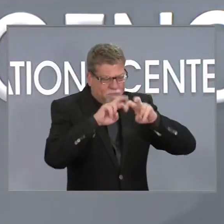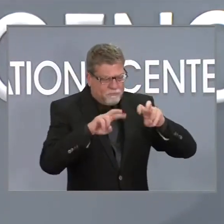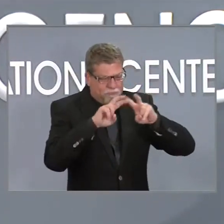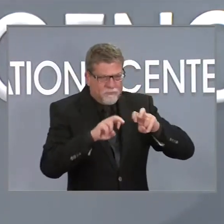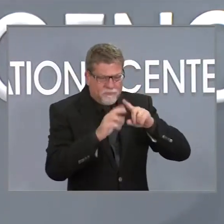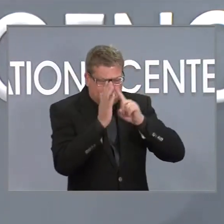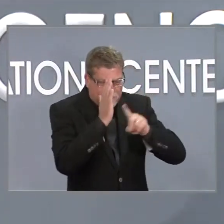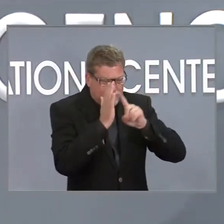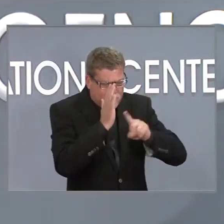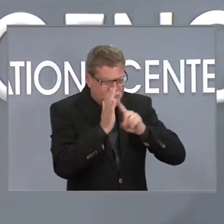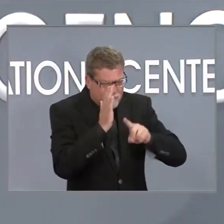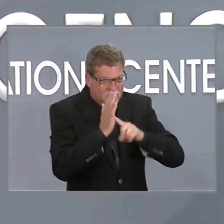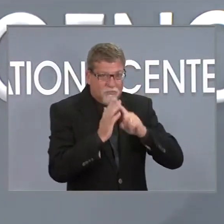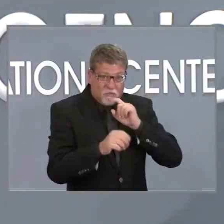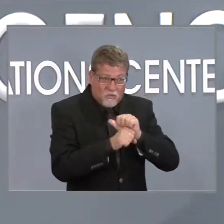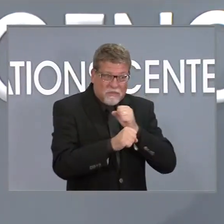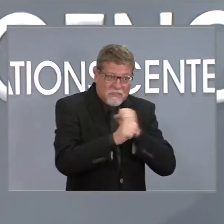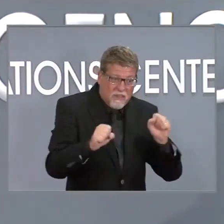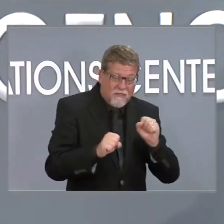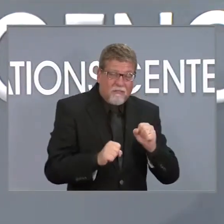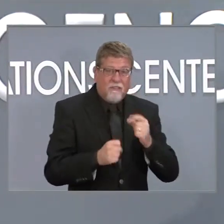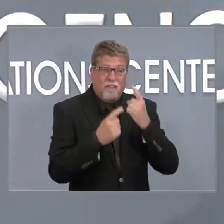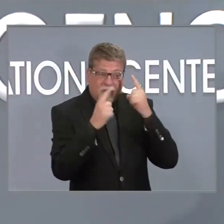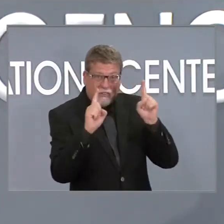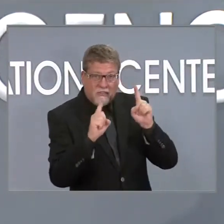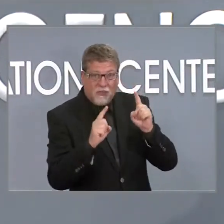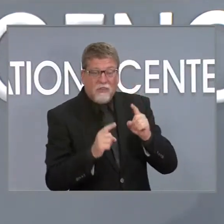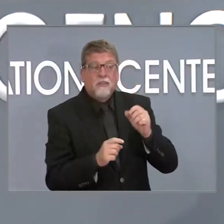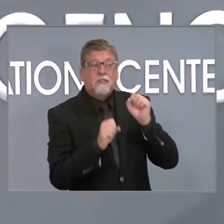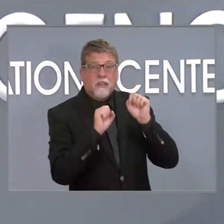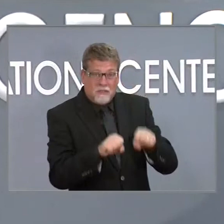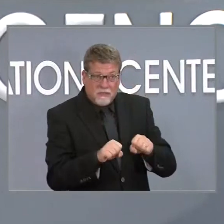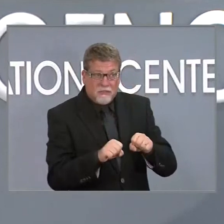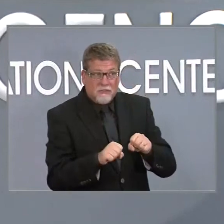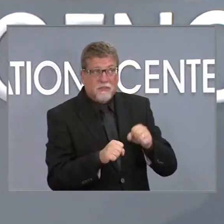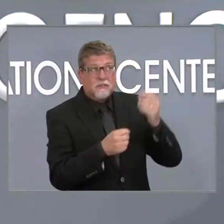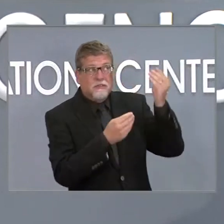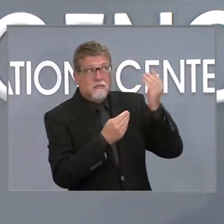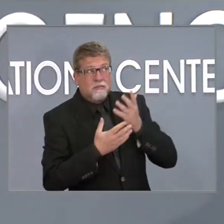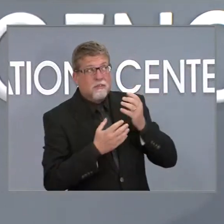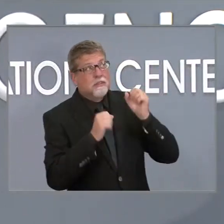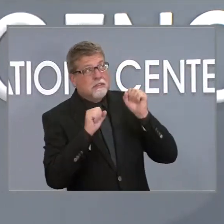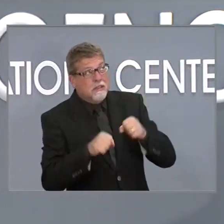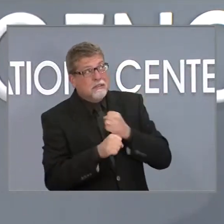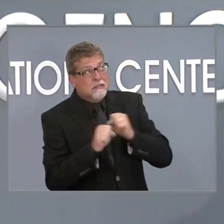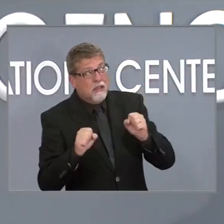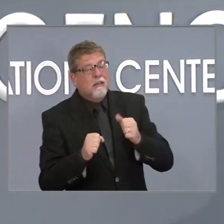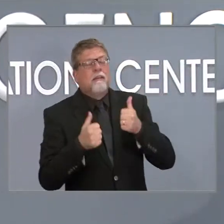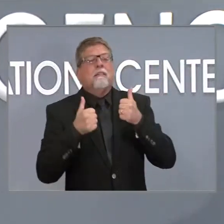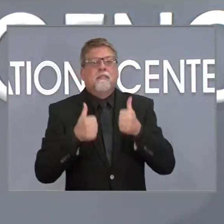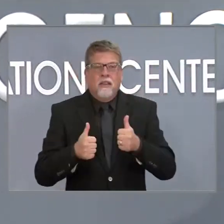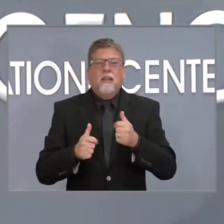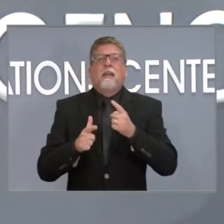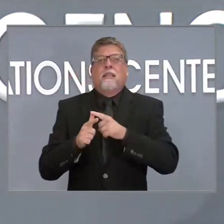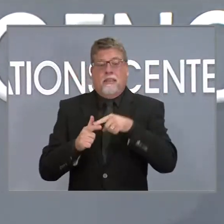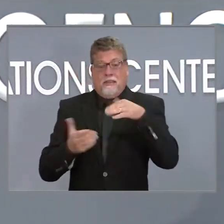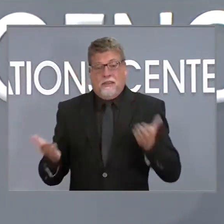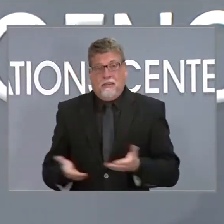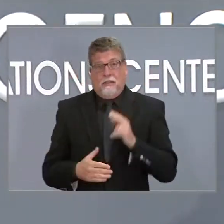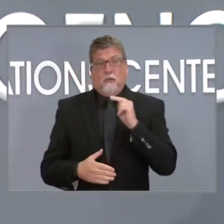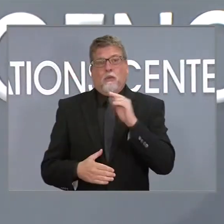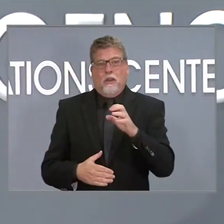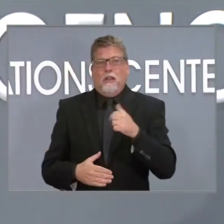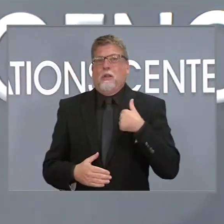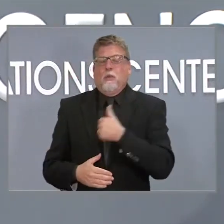recognizing what the safety and effectiveness is. Then we do have a campaign that will be based in that science and in that data using